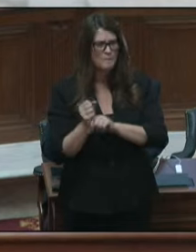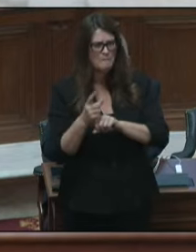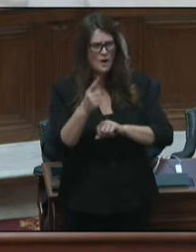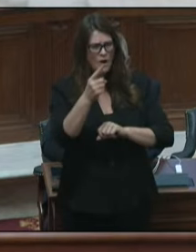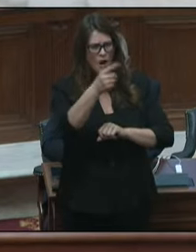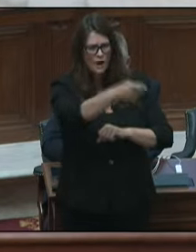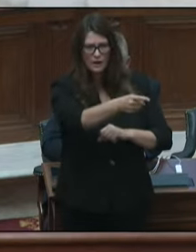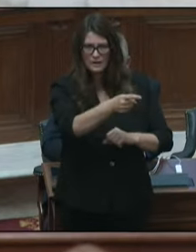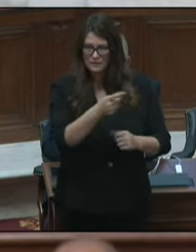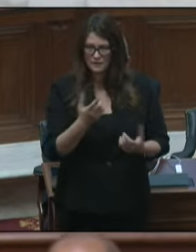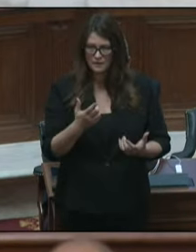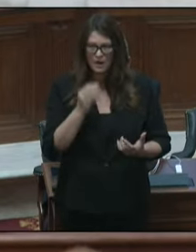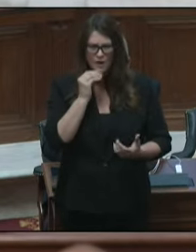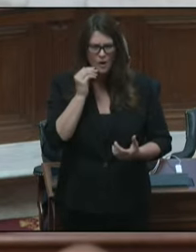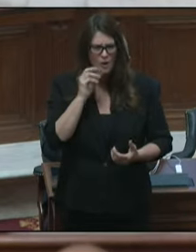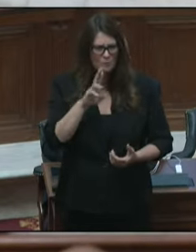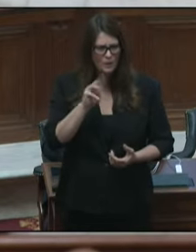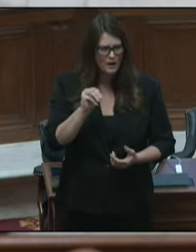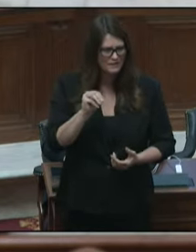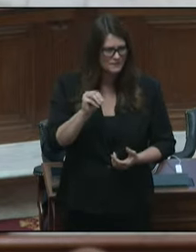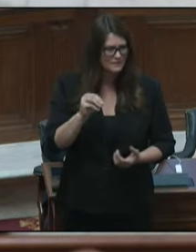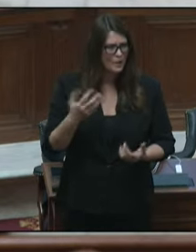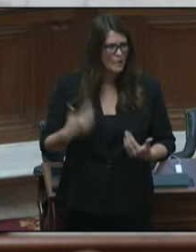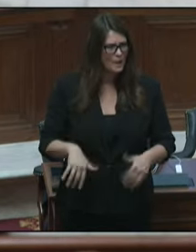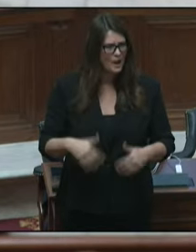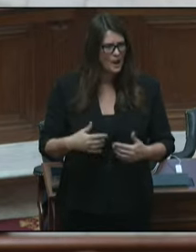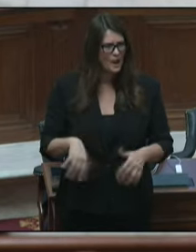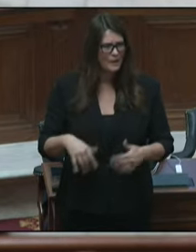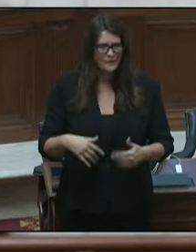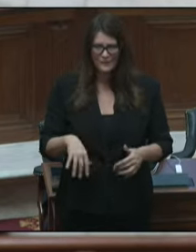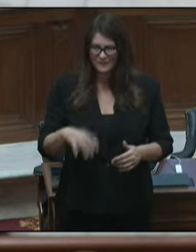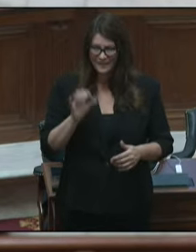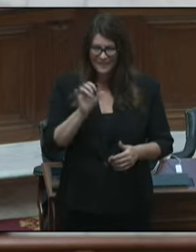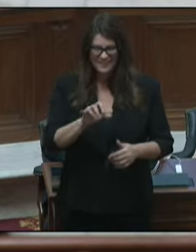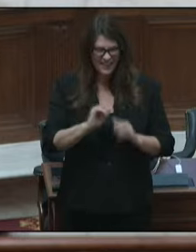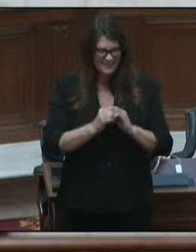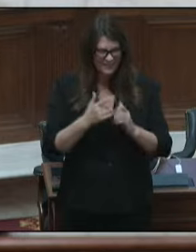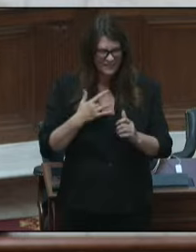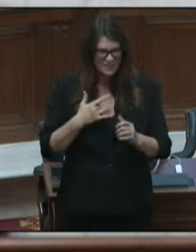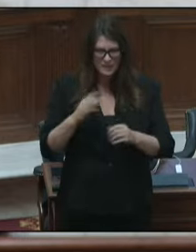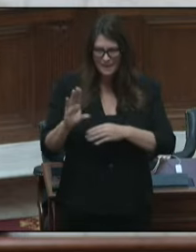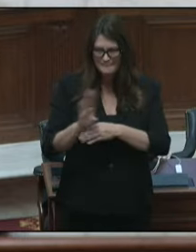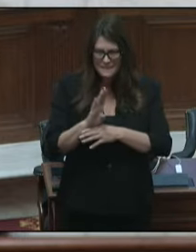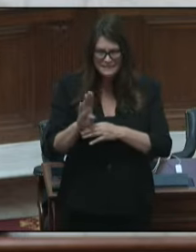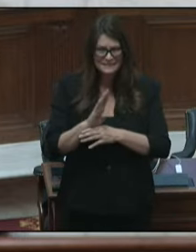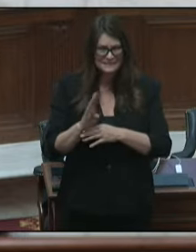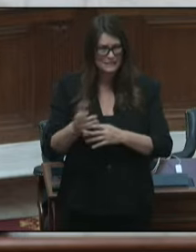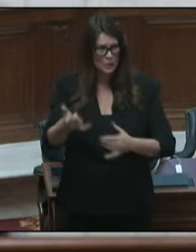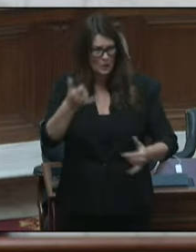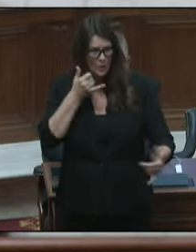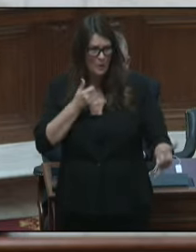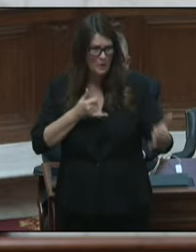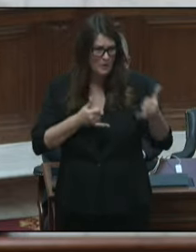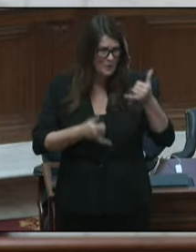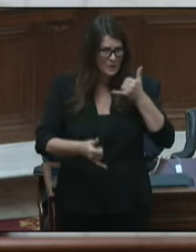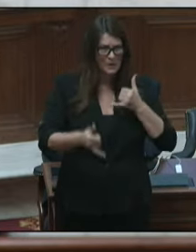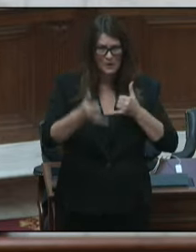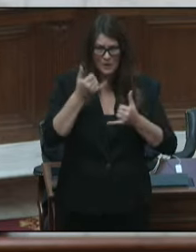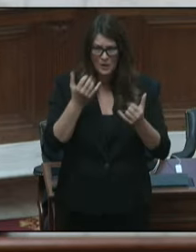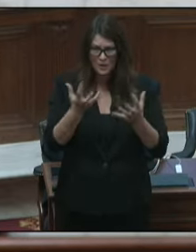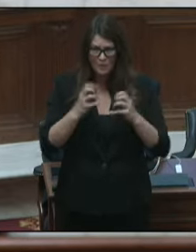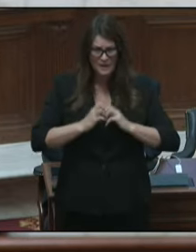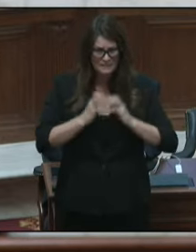it feels. For God's sakes of living, you can't imagine the businesses that are calling over and over and over,